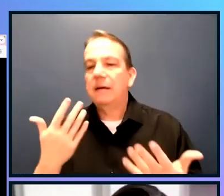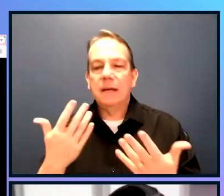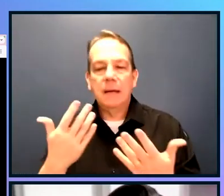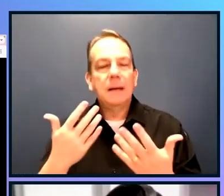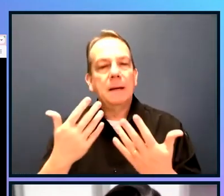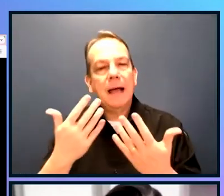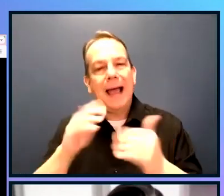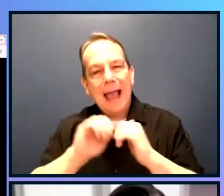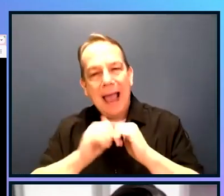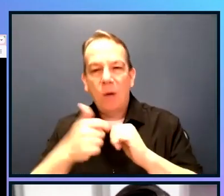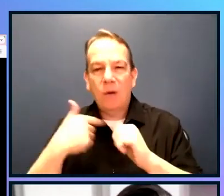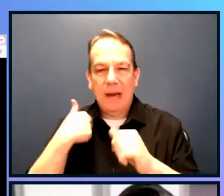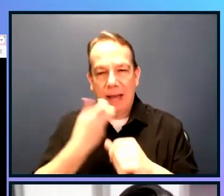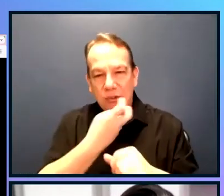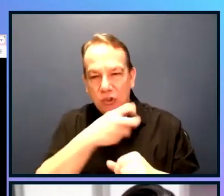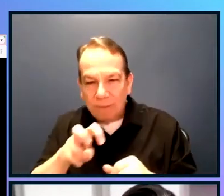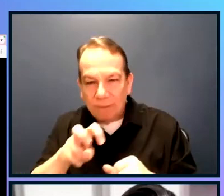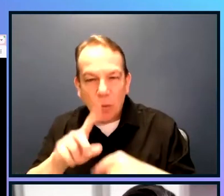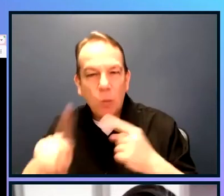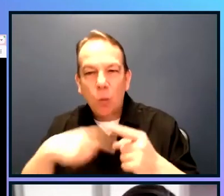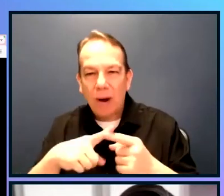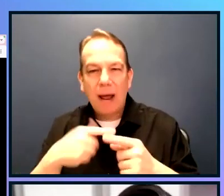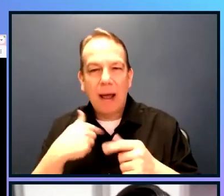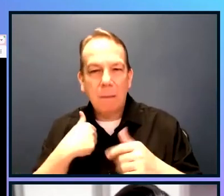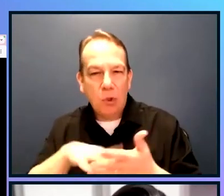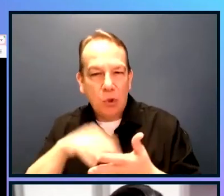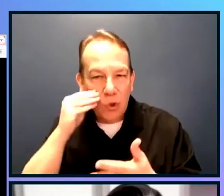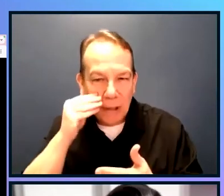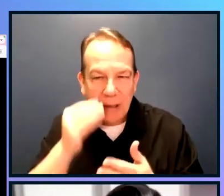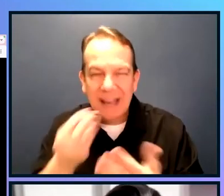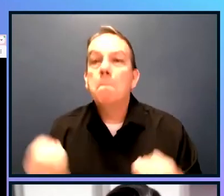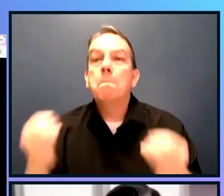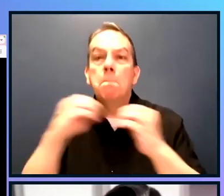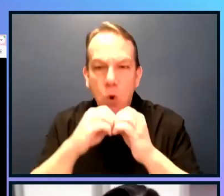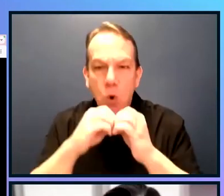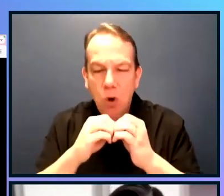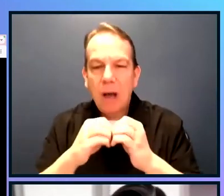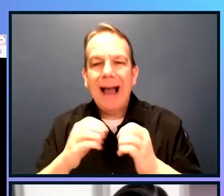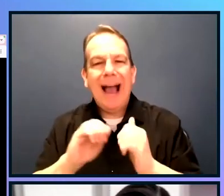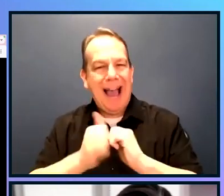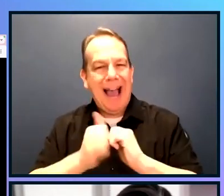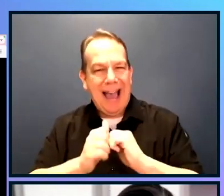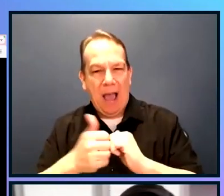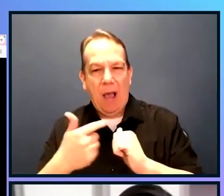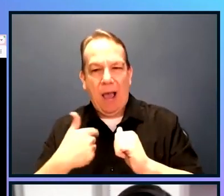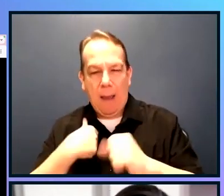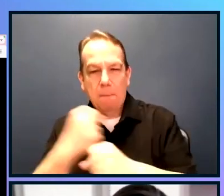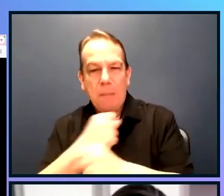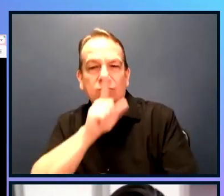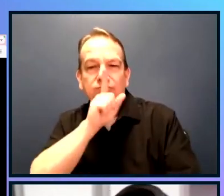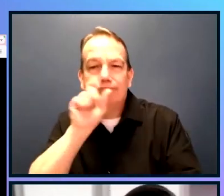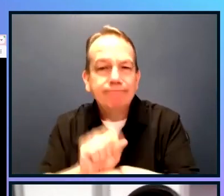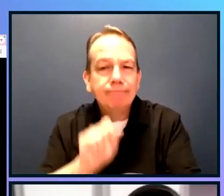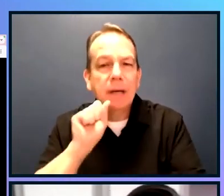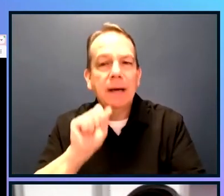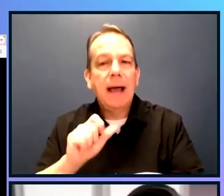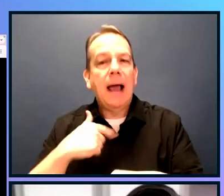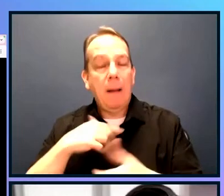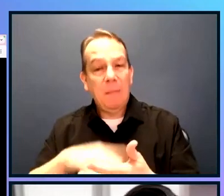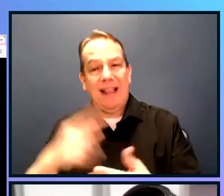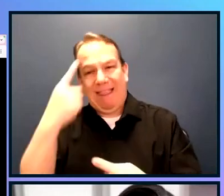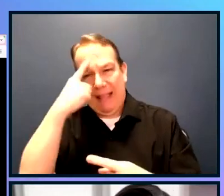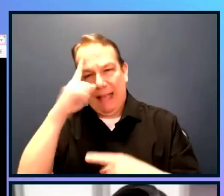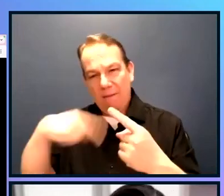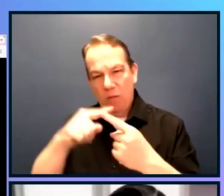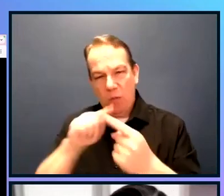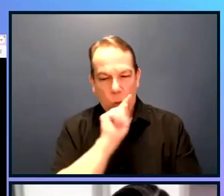can I shift left even more, and how can I make sure that I'm thinking of these